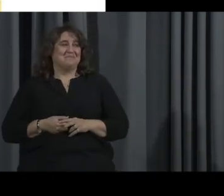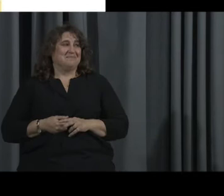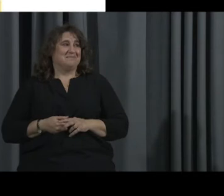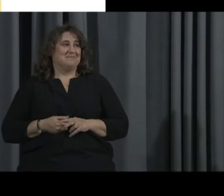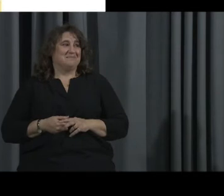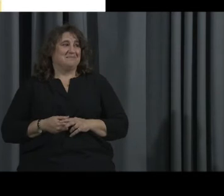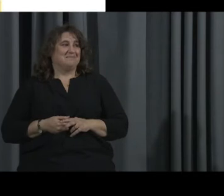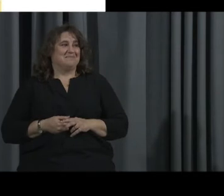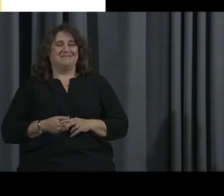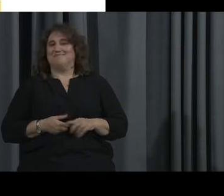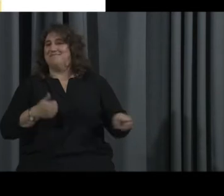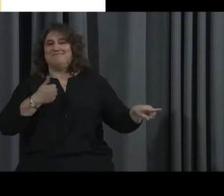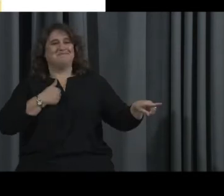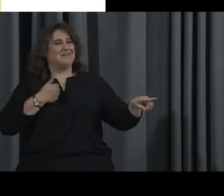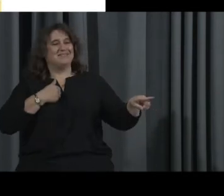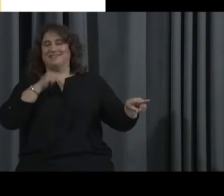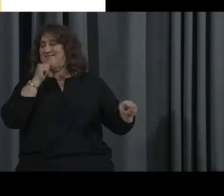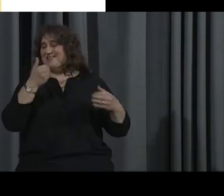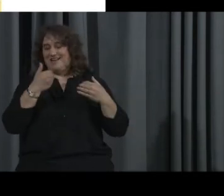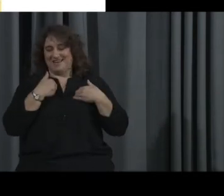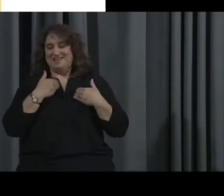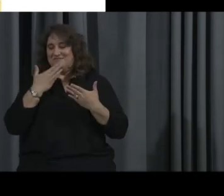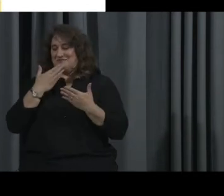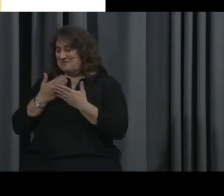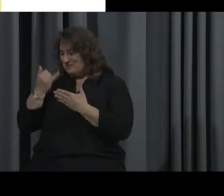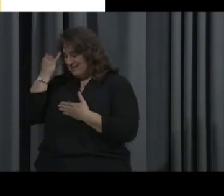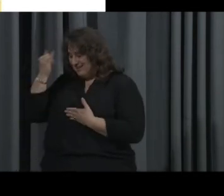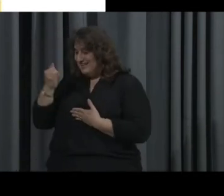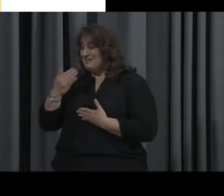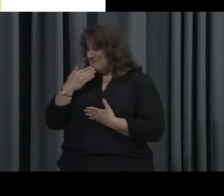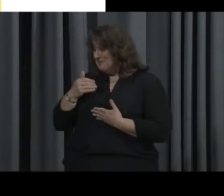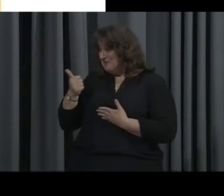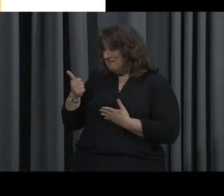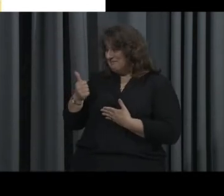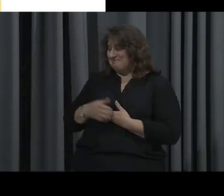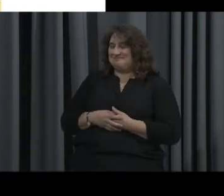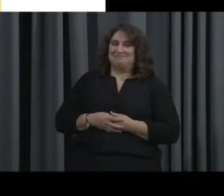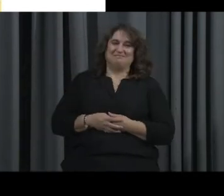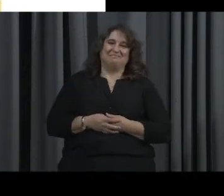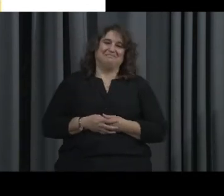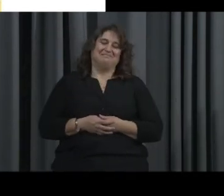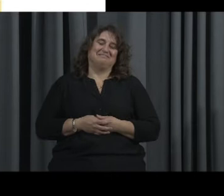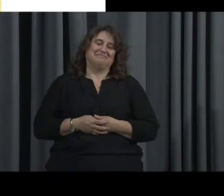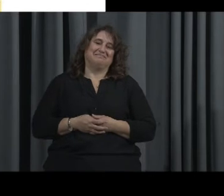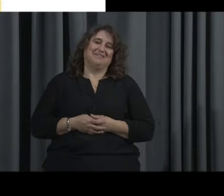That was a good one. I didn't have that one. No, I don't have that one.